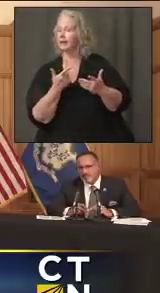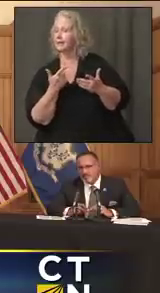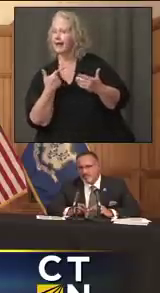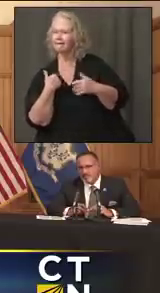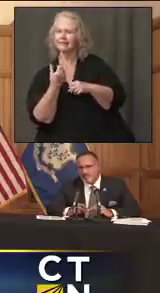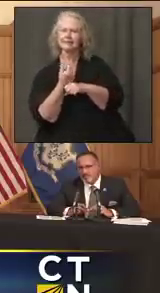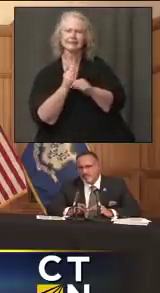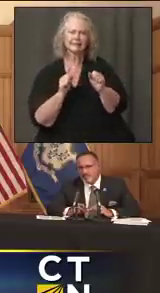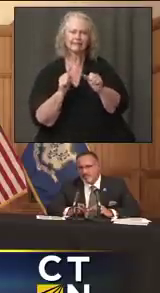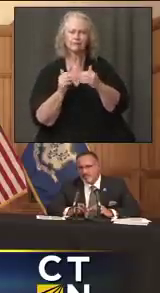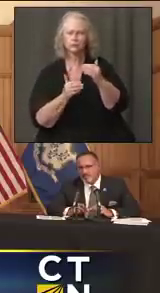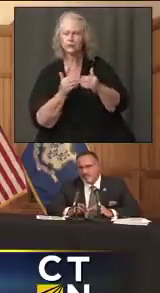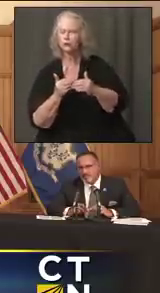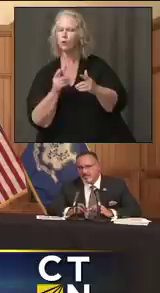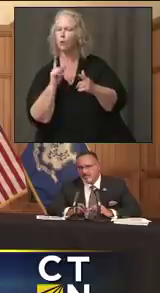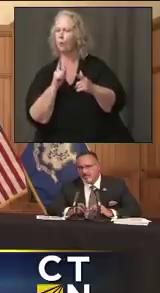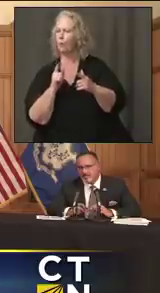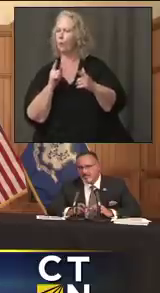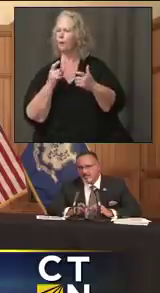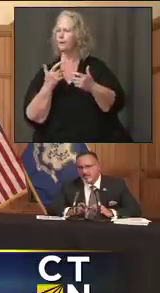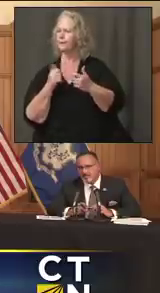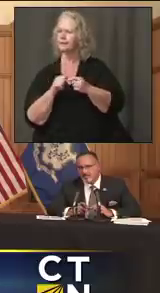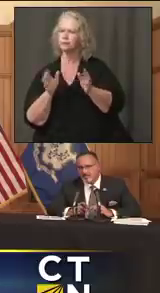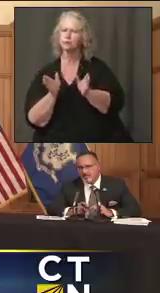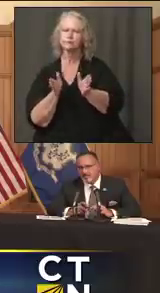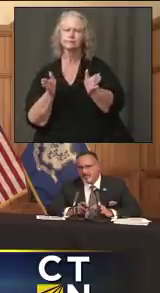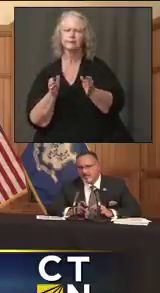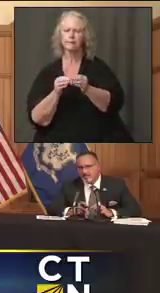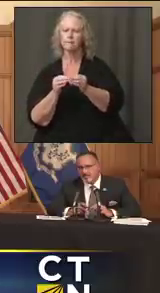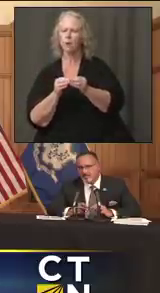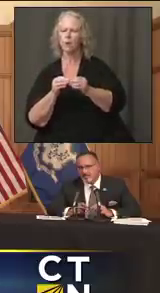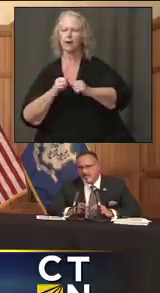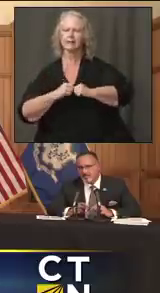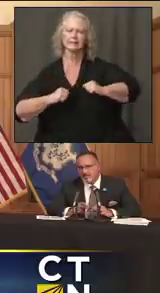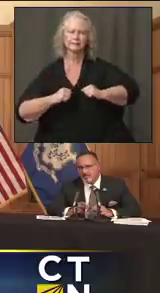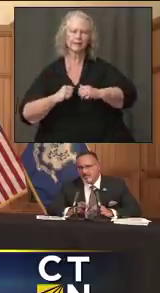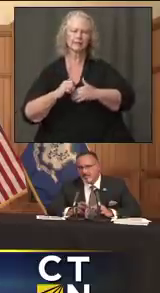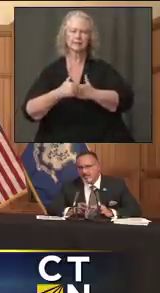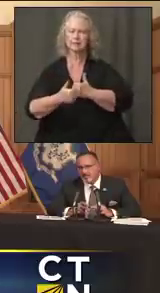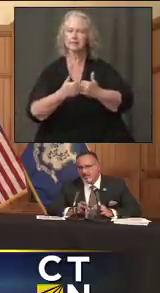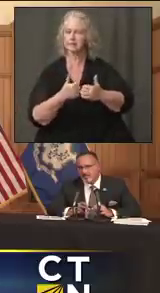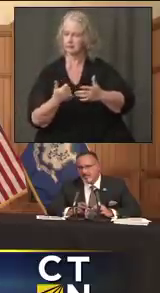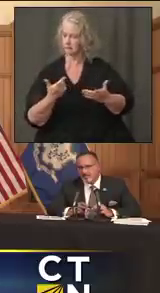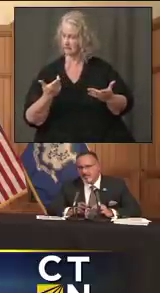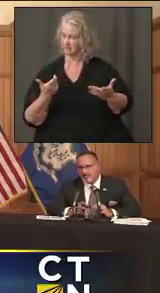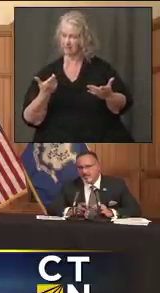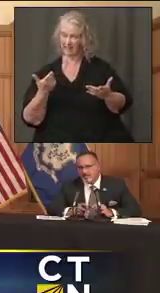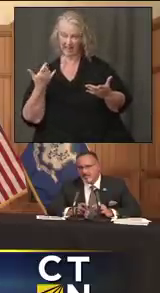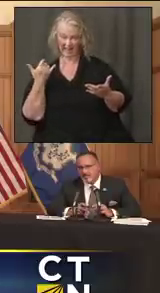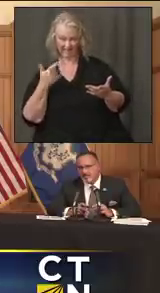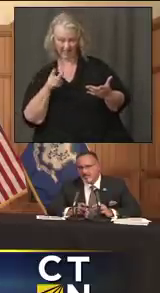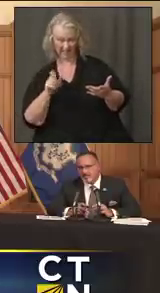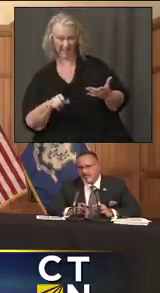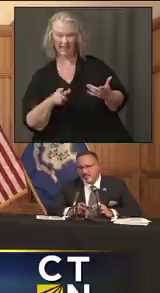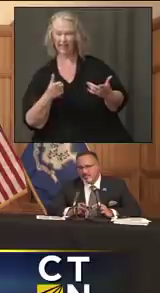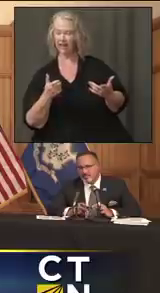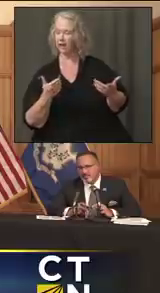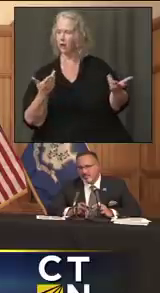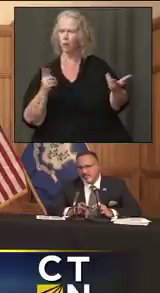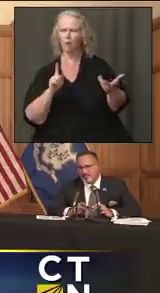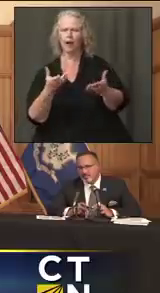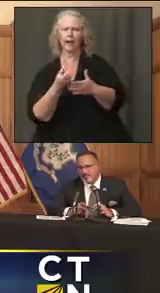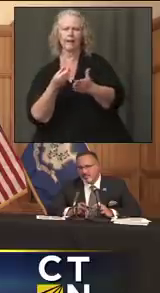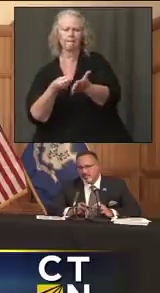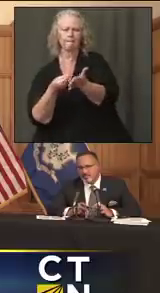space to expand social distancing, will school districts have to foot the bill themselves beyond what they can receive from the CARES Act or